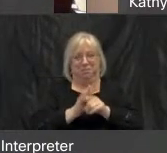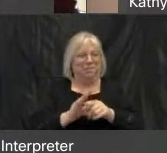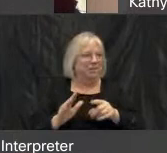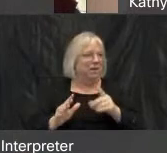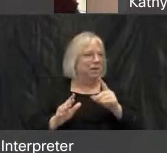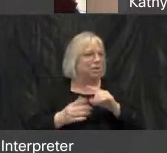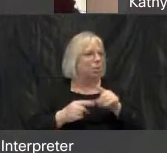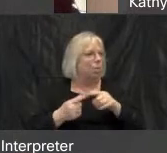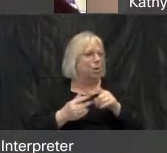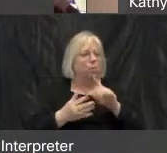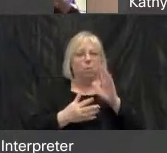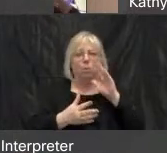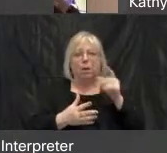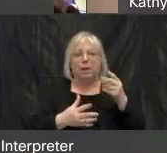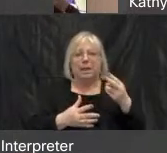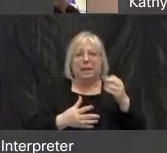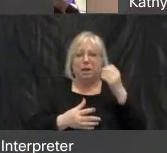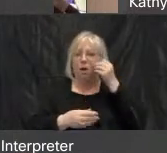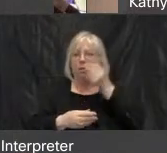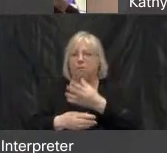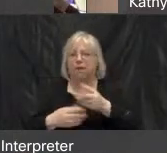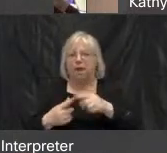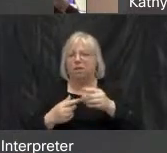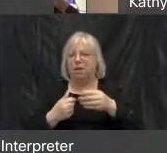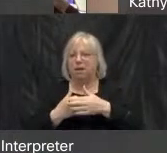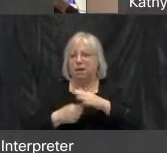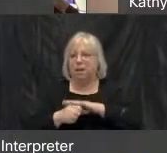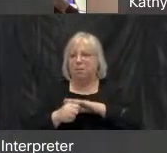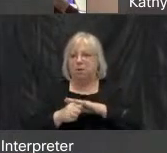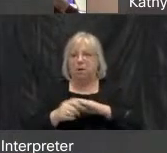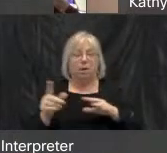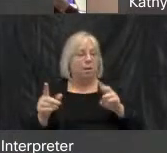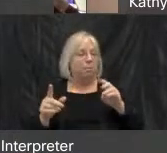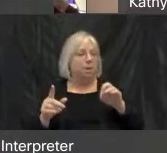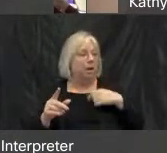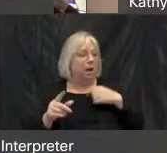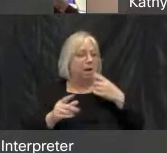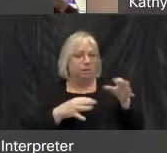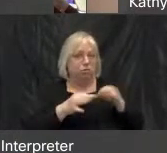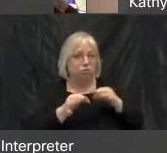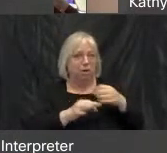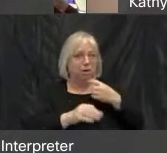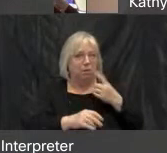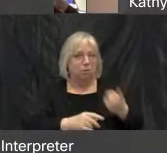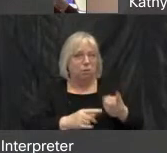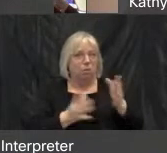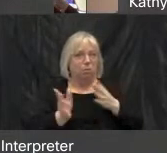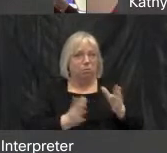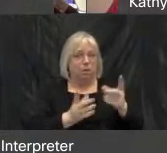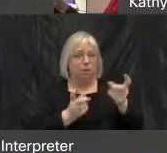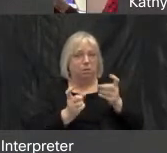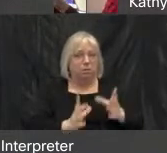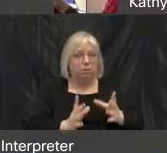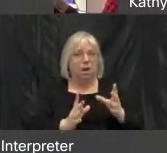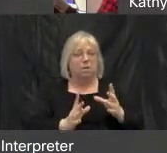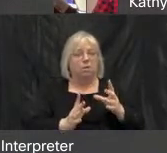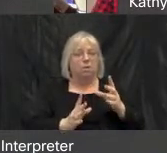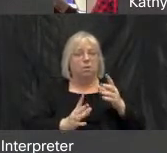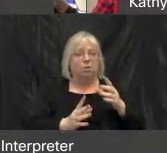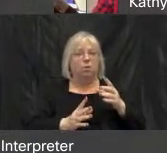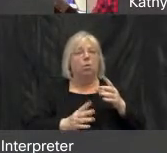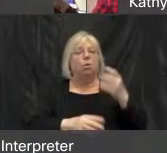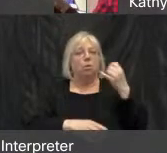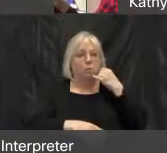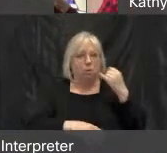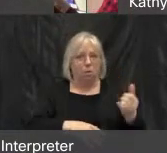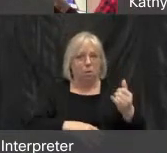When will that take place? Director Wright, I've instructed our planning director to make that confirmation